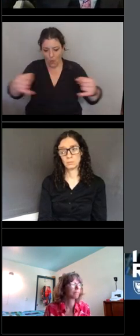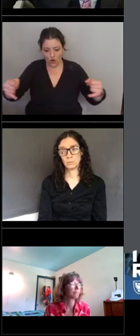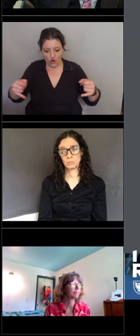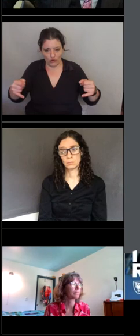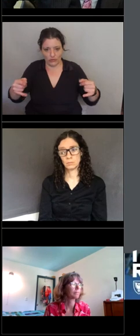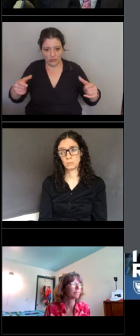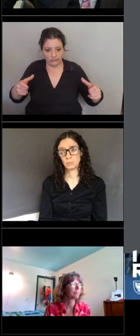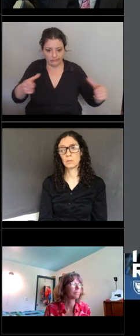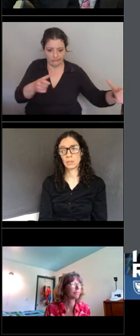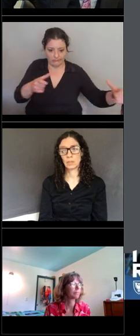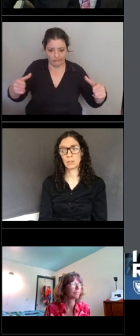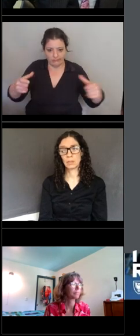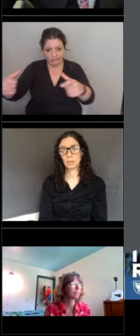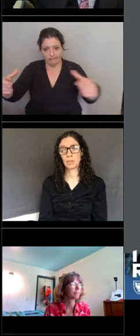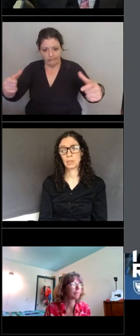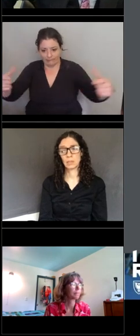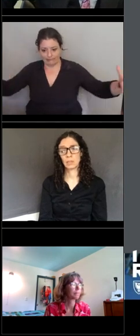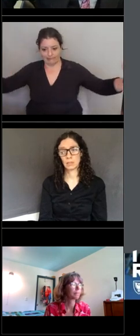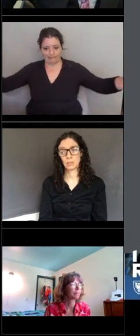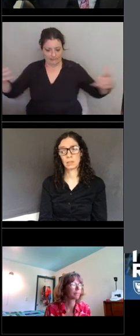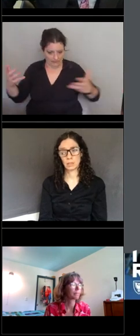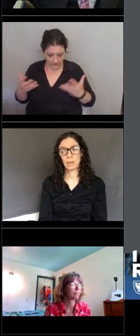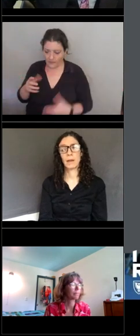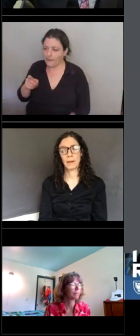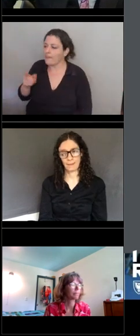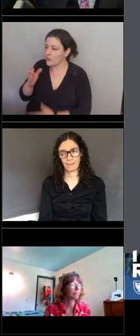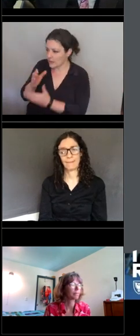for that we're dealing specifically with, you know,